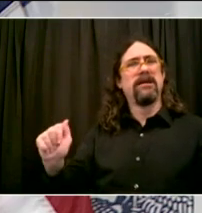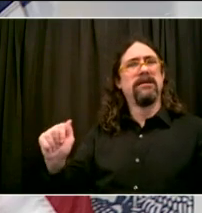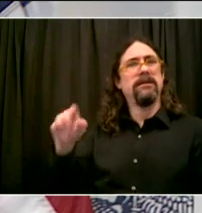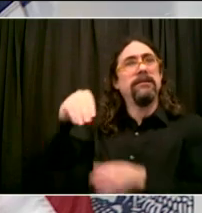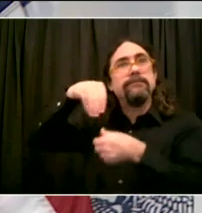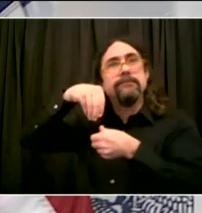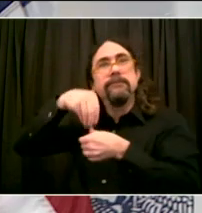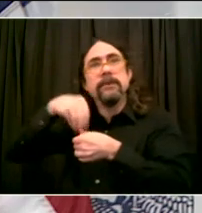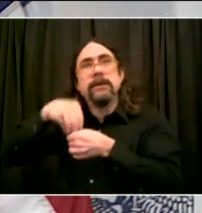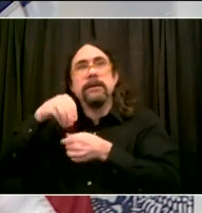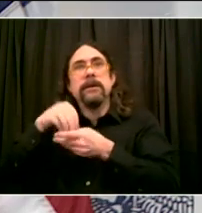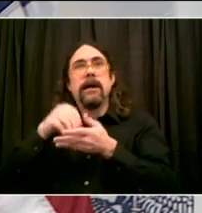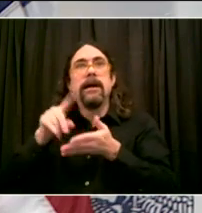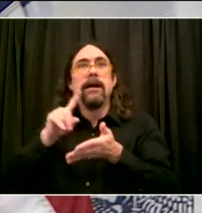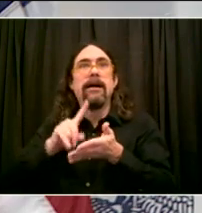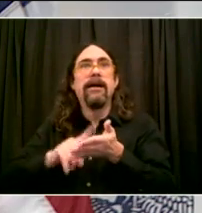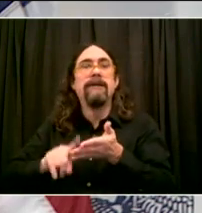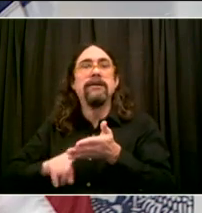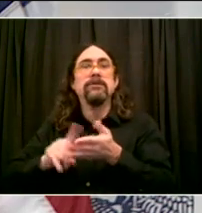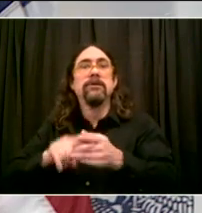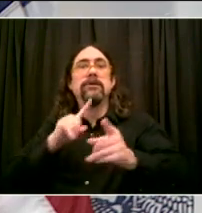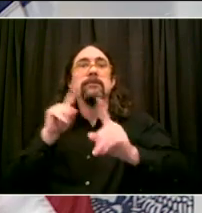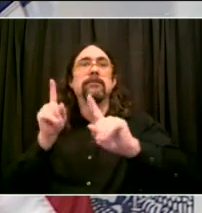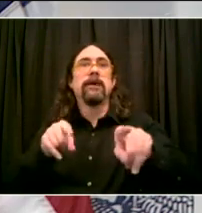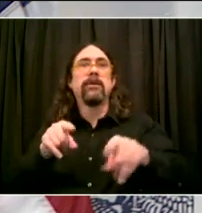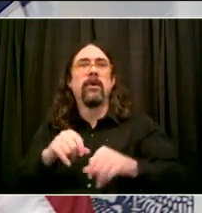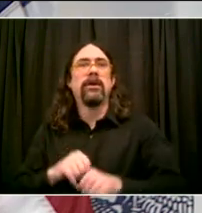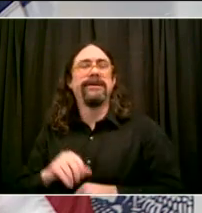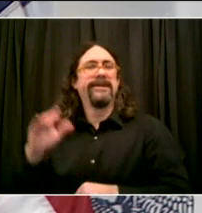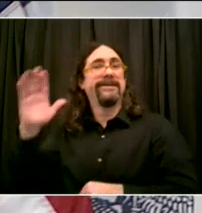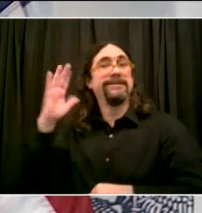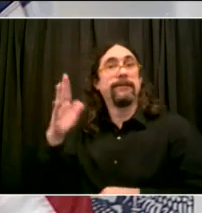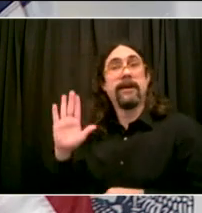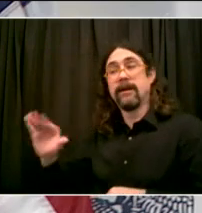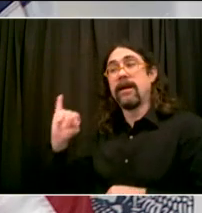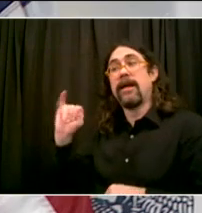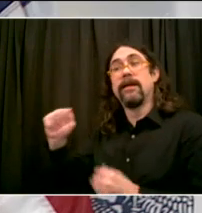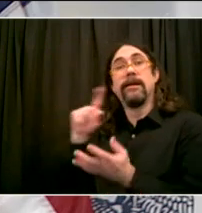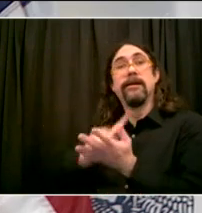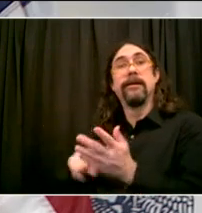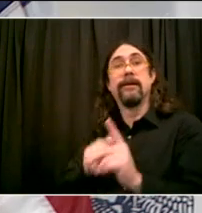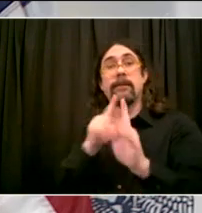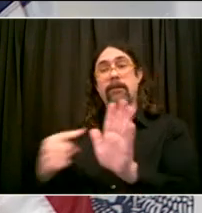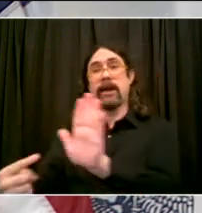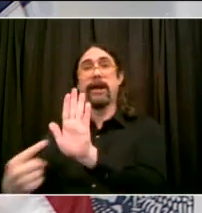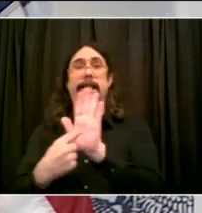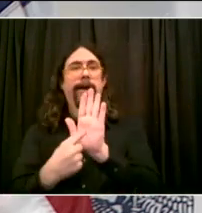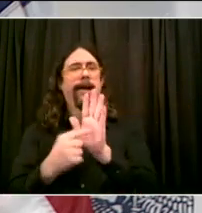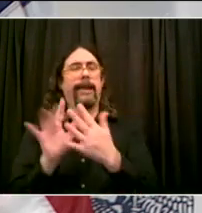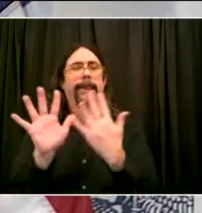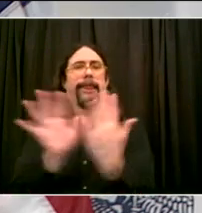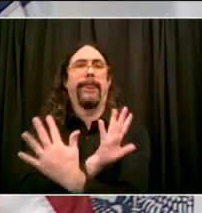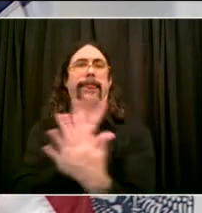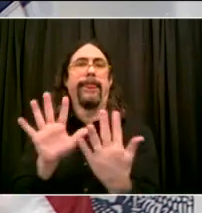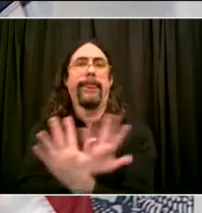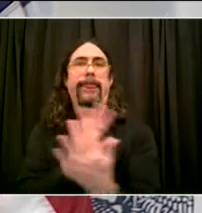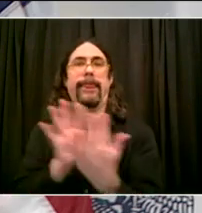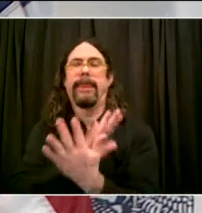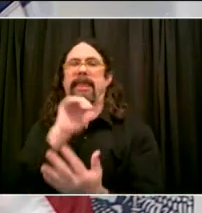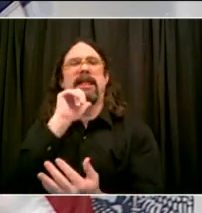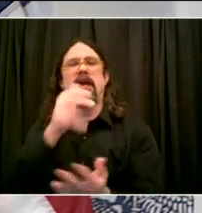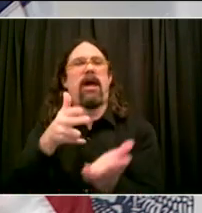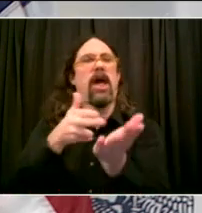that there would be a review and that you would be briefed on it. Have you been, and what is the status of that investigation? I will get that today.